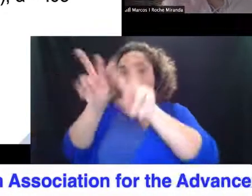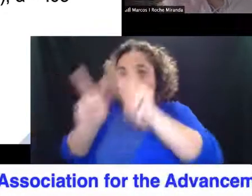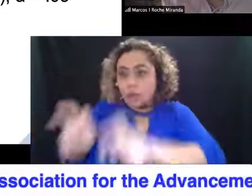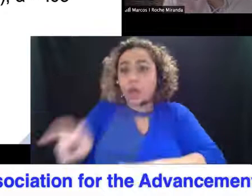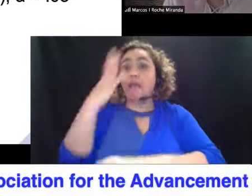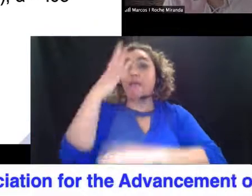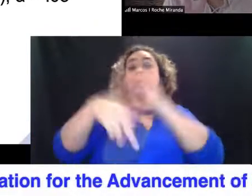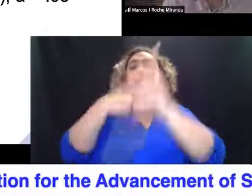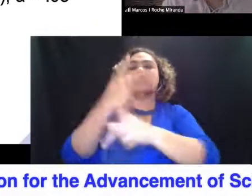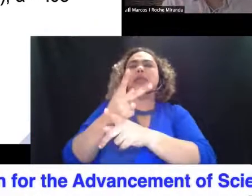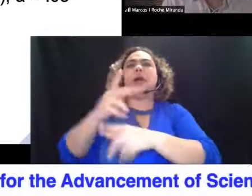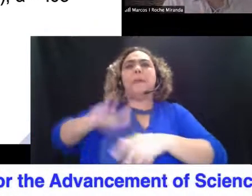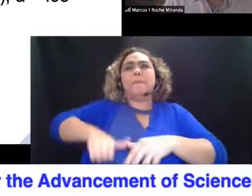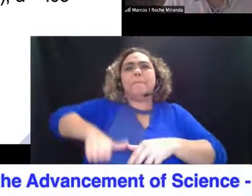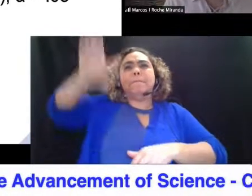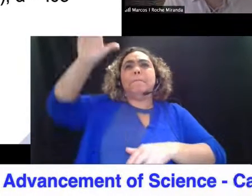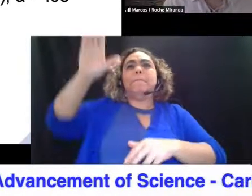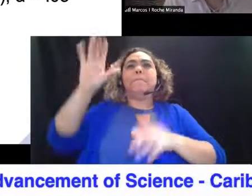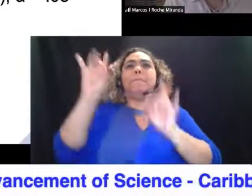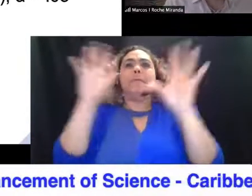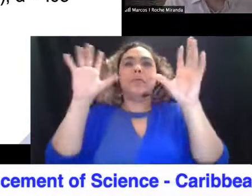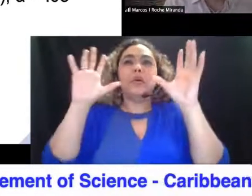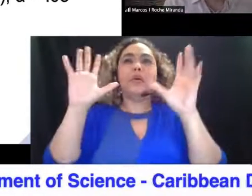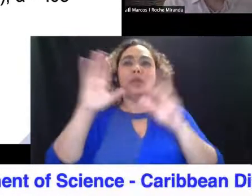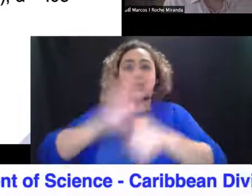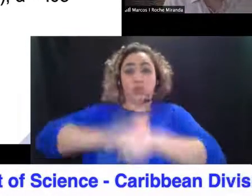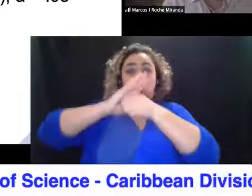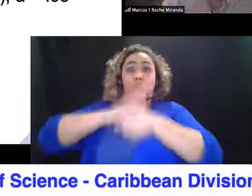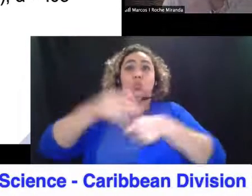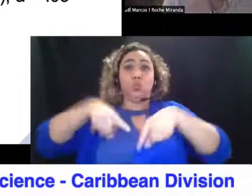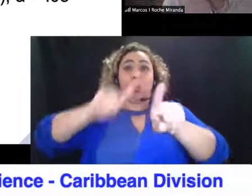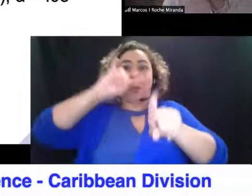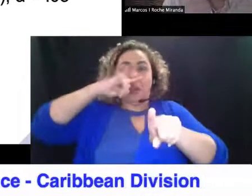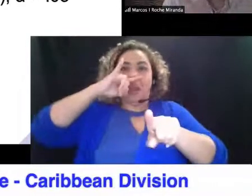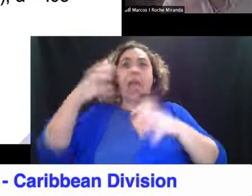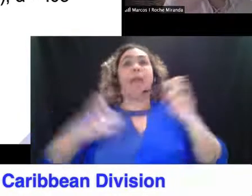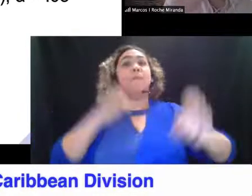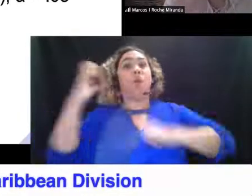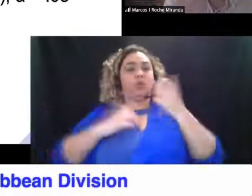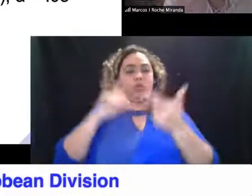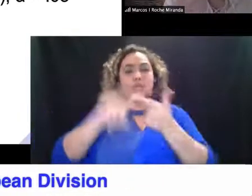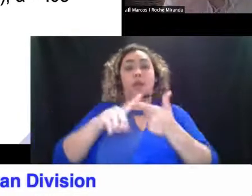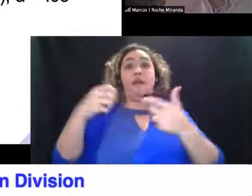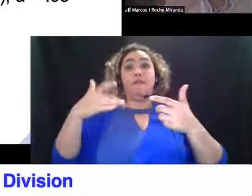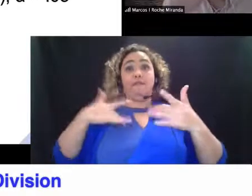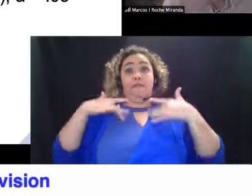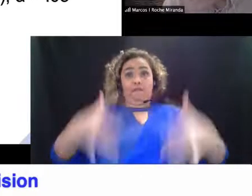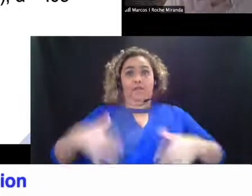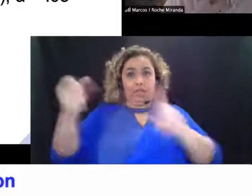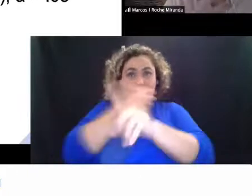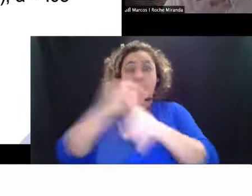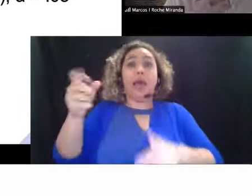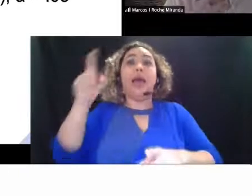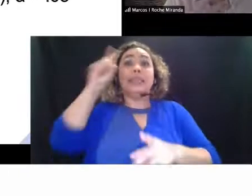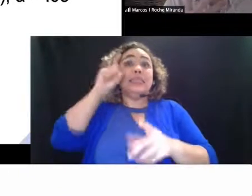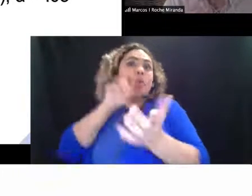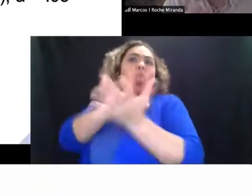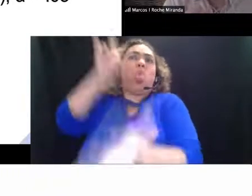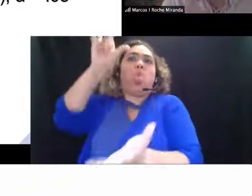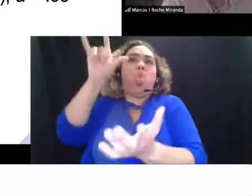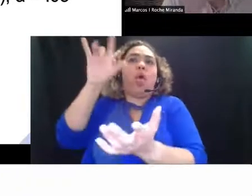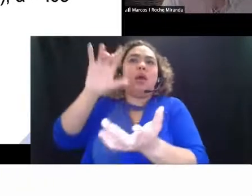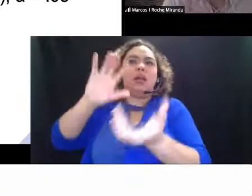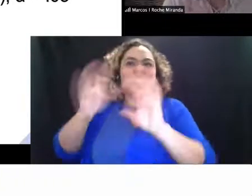of maltreatment experienced during childhood: emotional, physical, and sexual abuse,